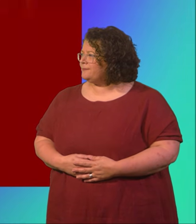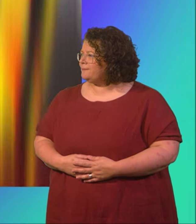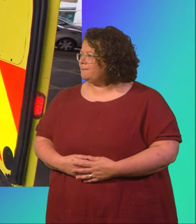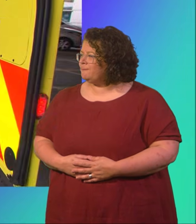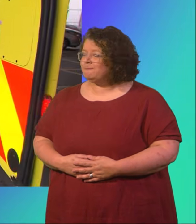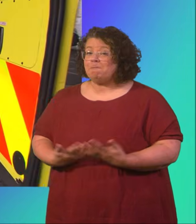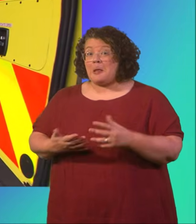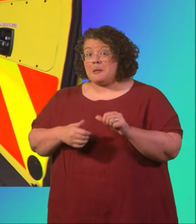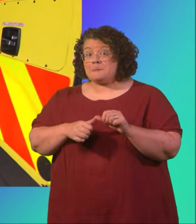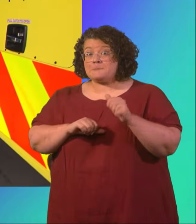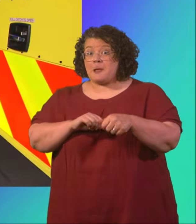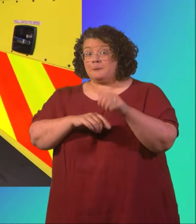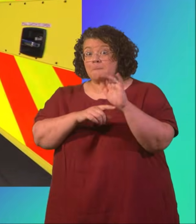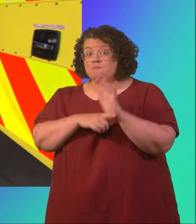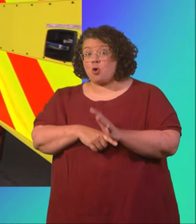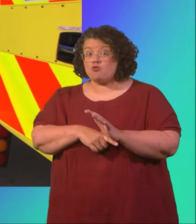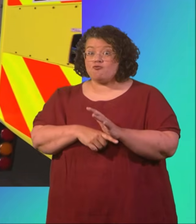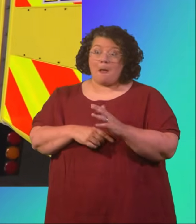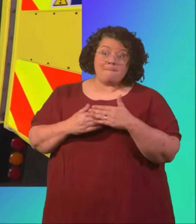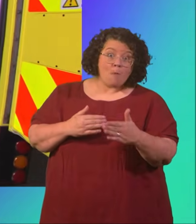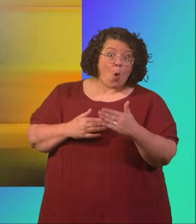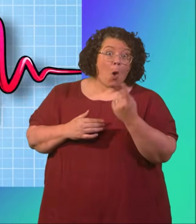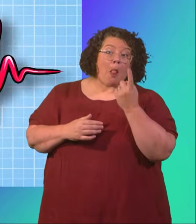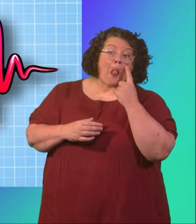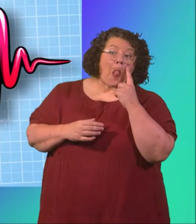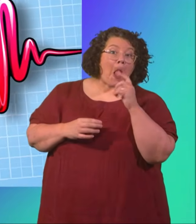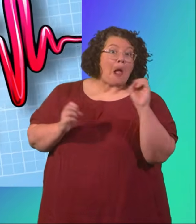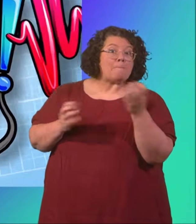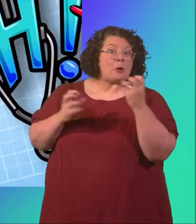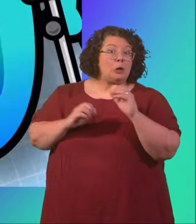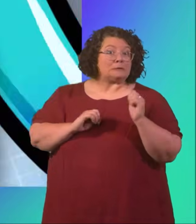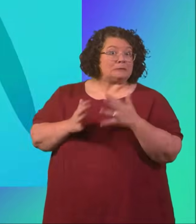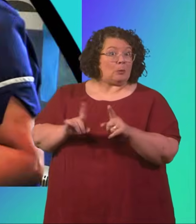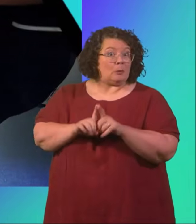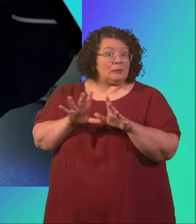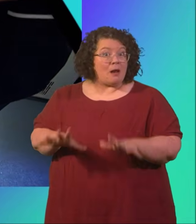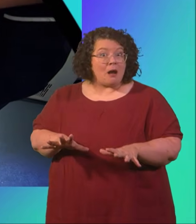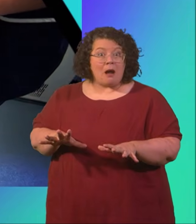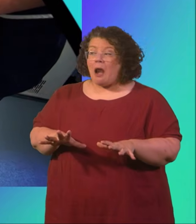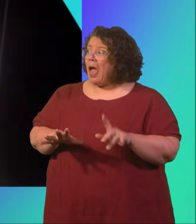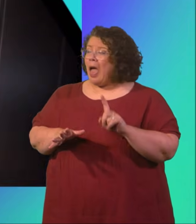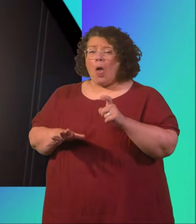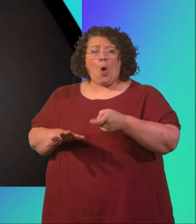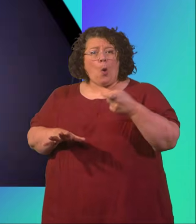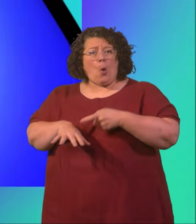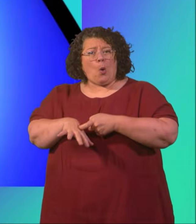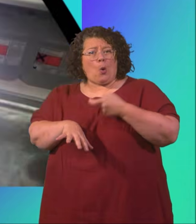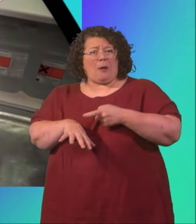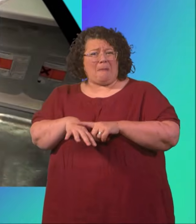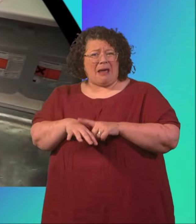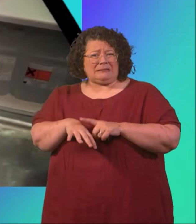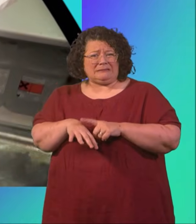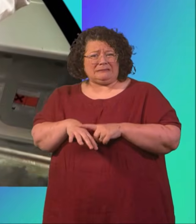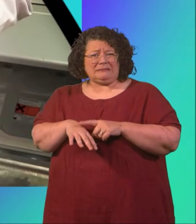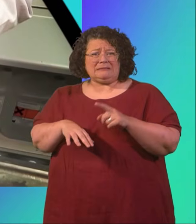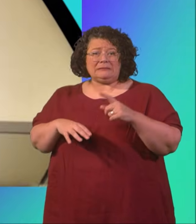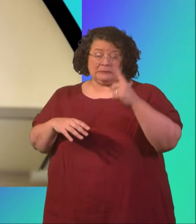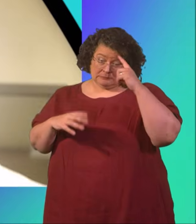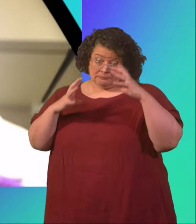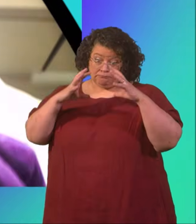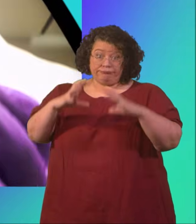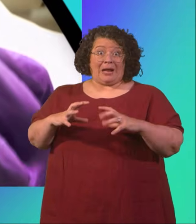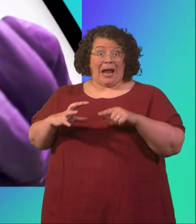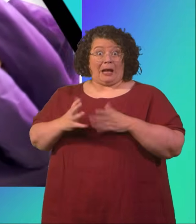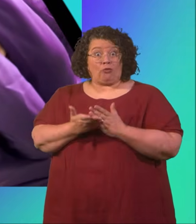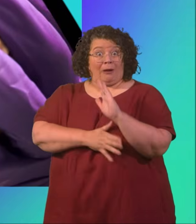Next time... There's more exclusive behind-the-scenes emergency access. With a hook stuck in a hand. I get my hands